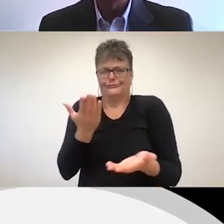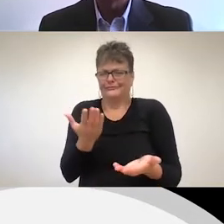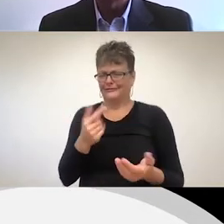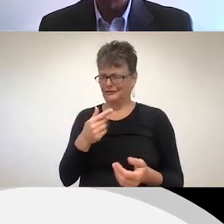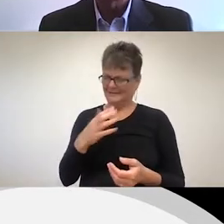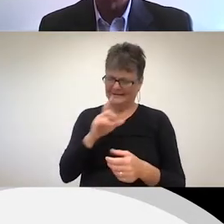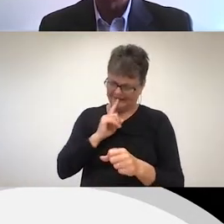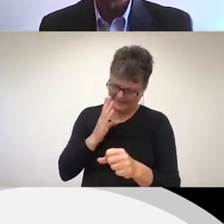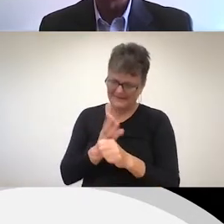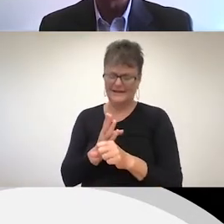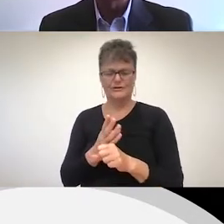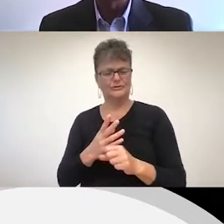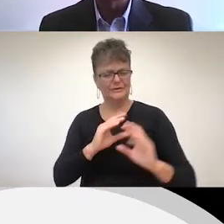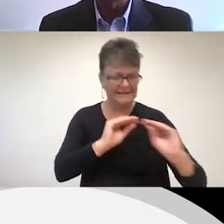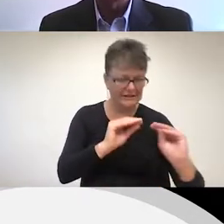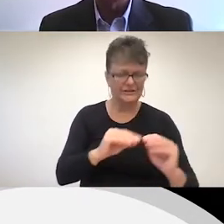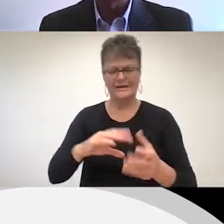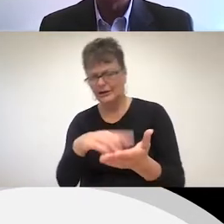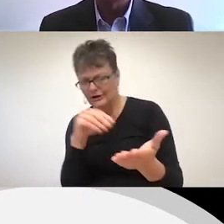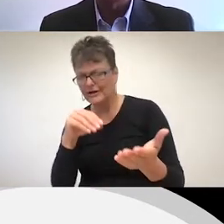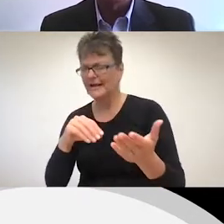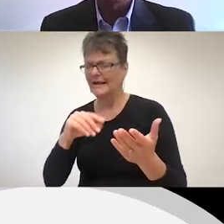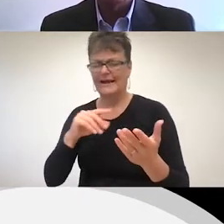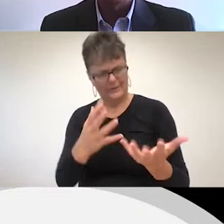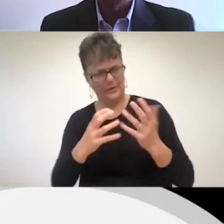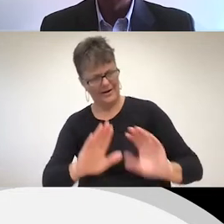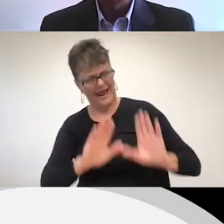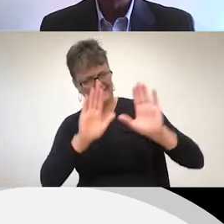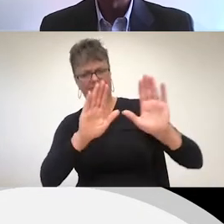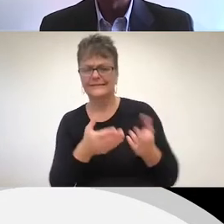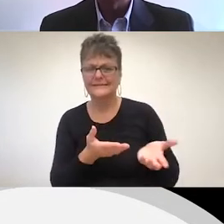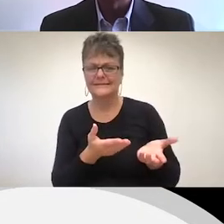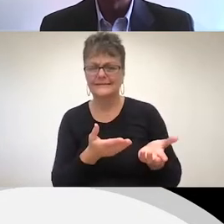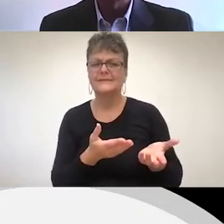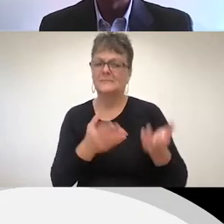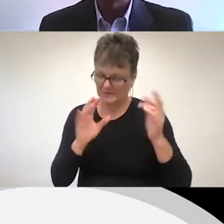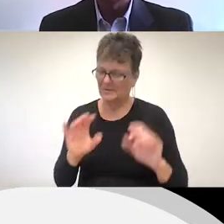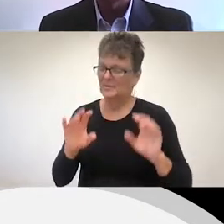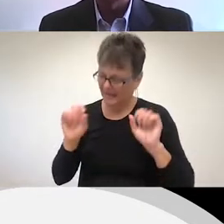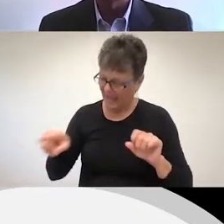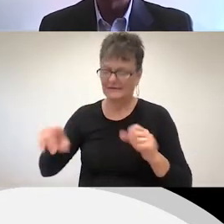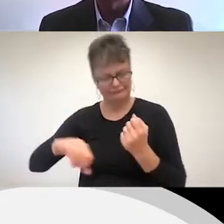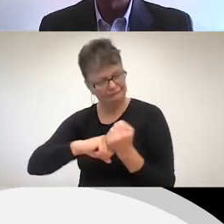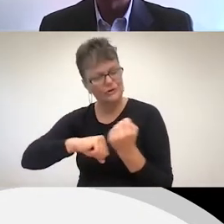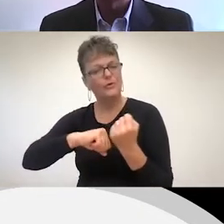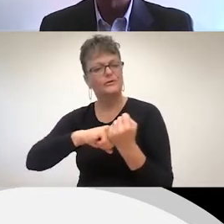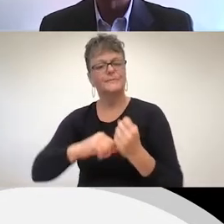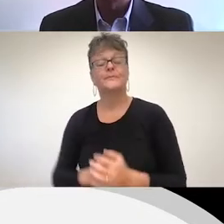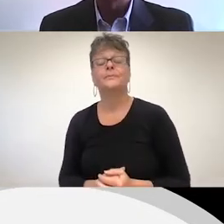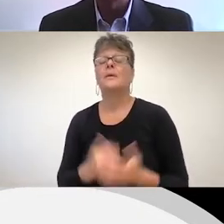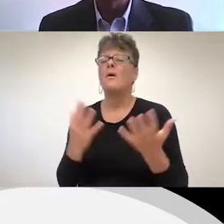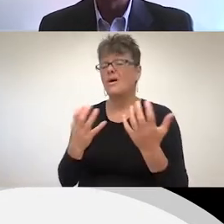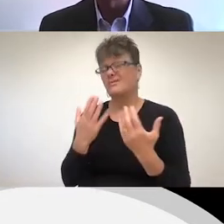and innovation and excellence can be exhibited and can be nurtured as well. I'd also like to thank the entire